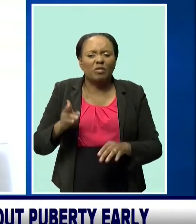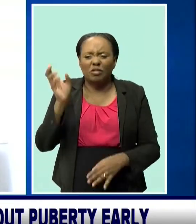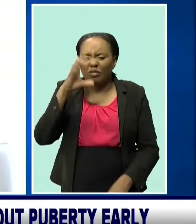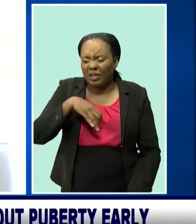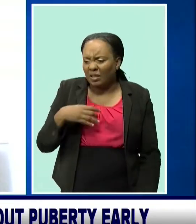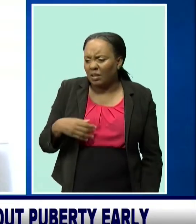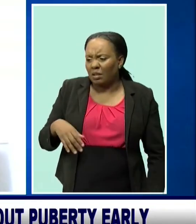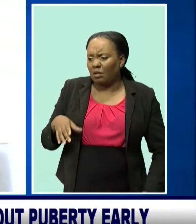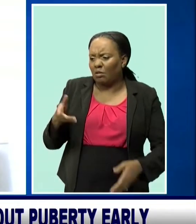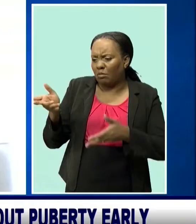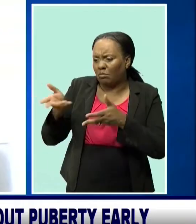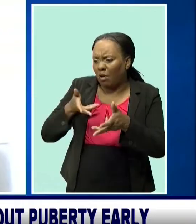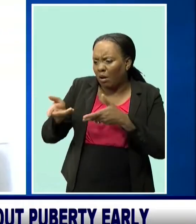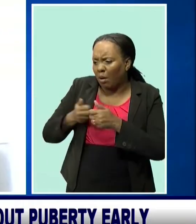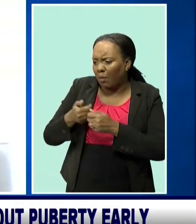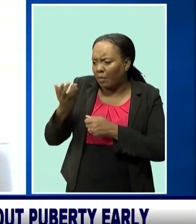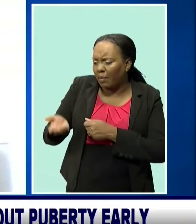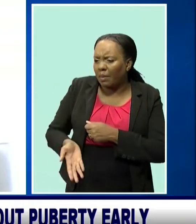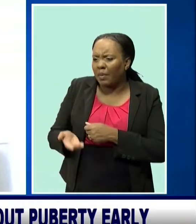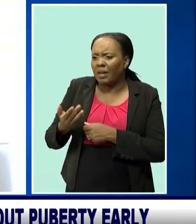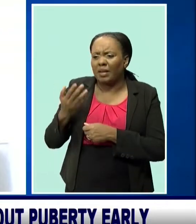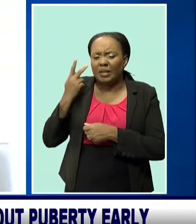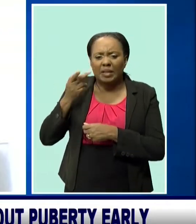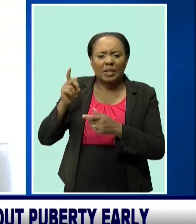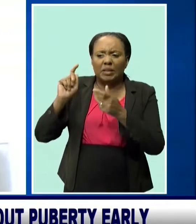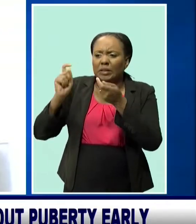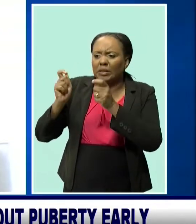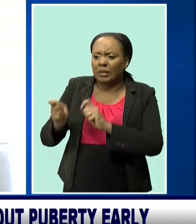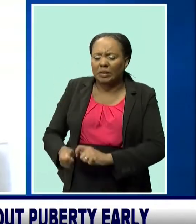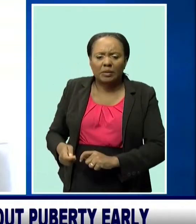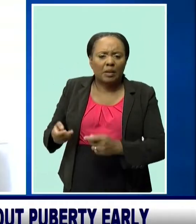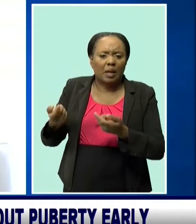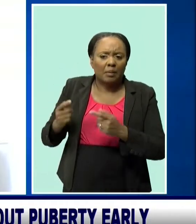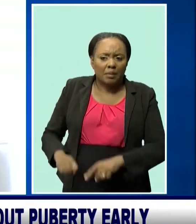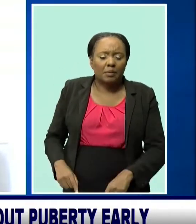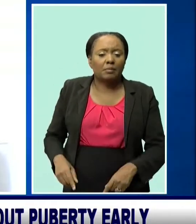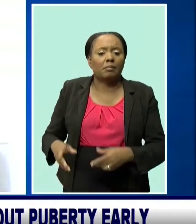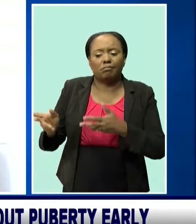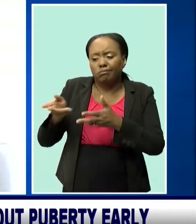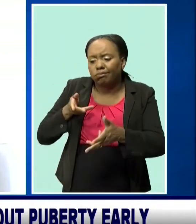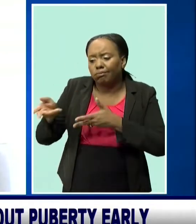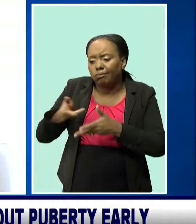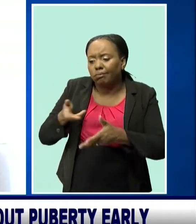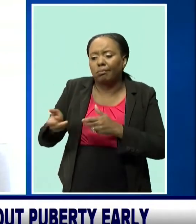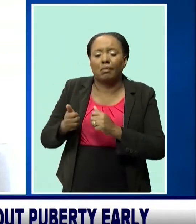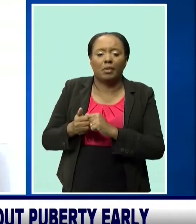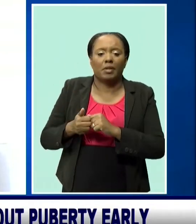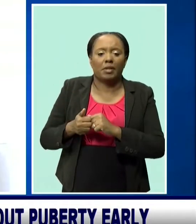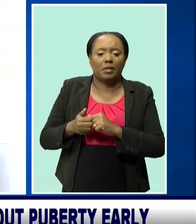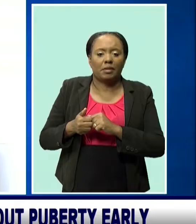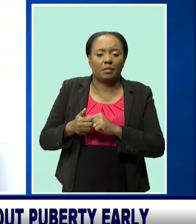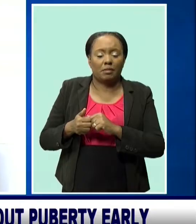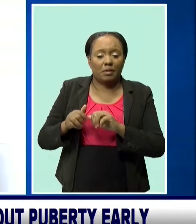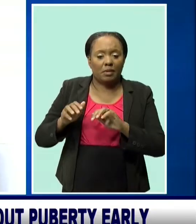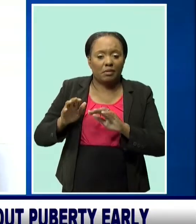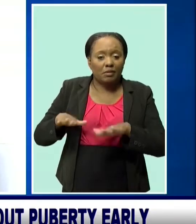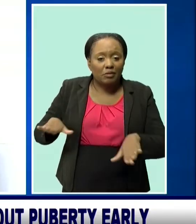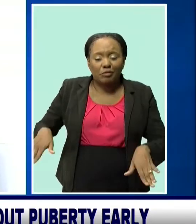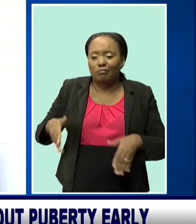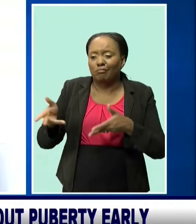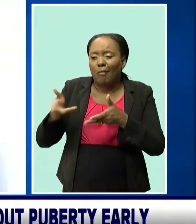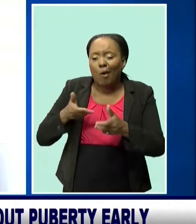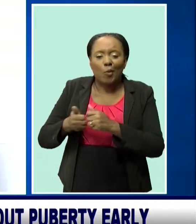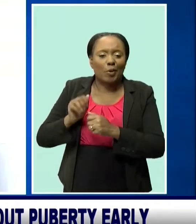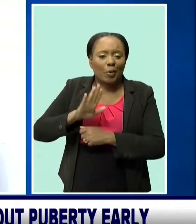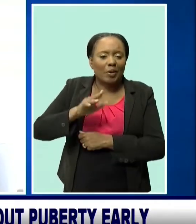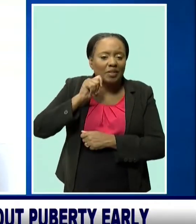to them when you already notice the changes happen. Talk to them about it on a regular basis, just like you talk to them about anything else,